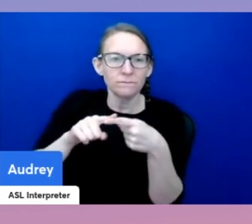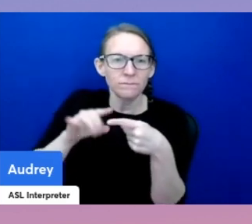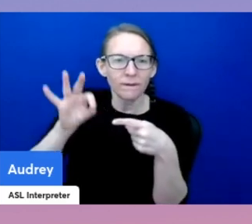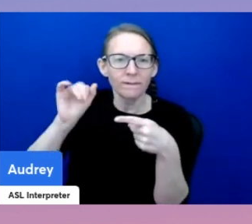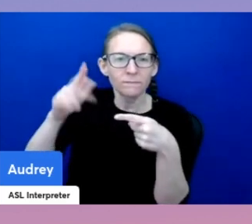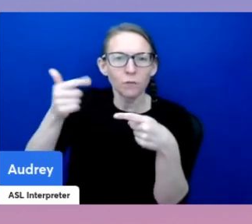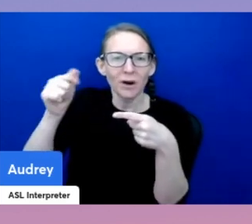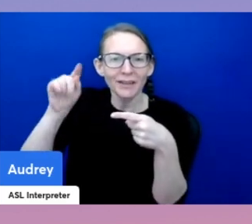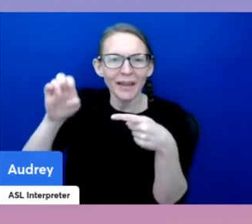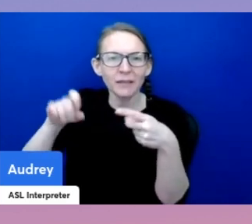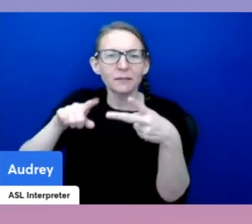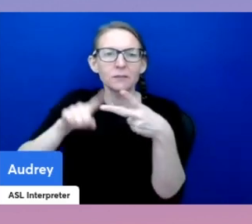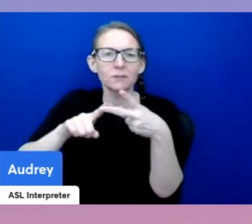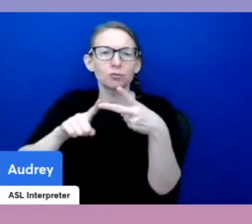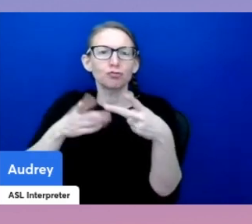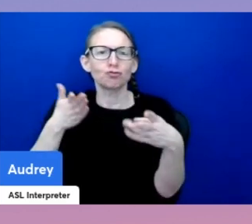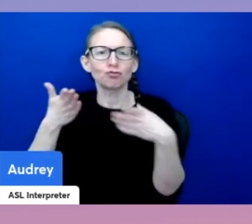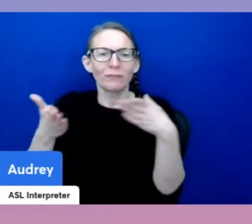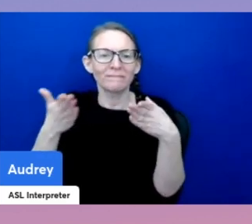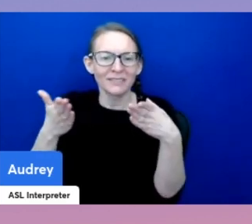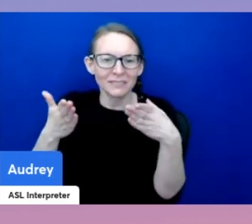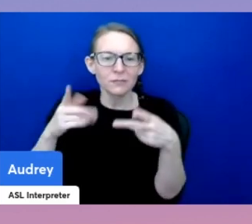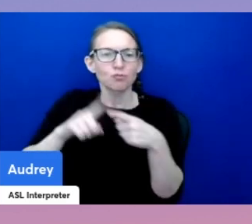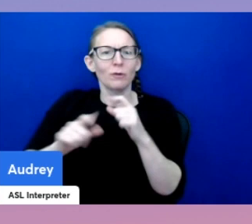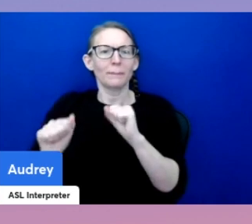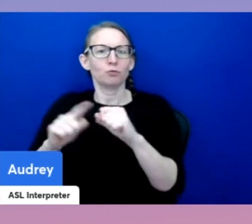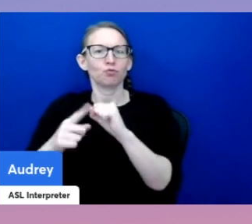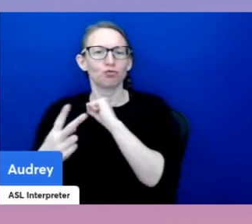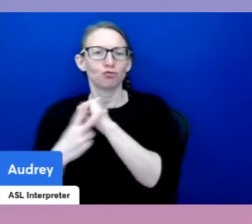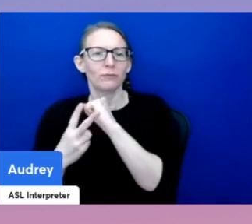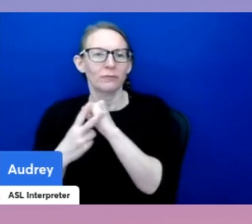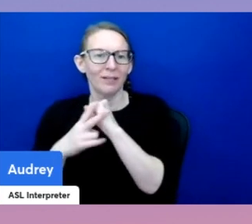container itself to store the application.